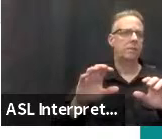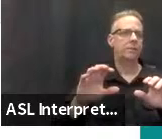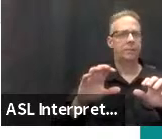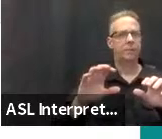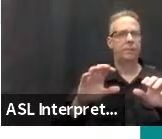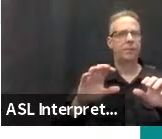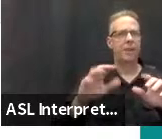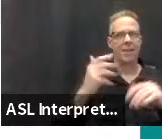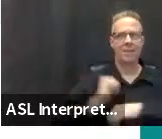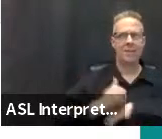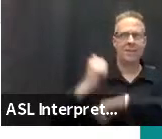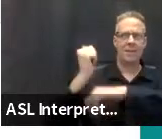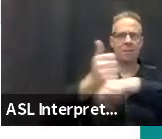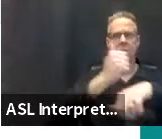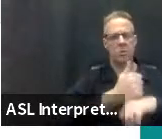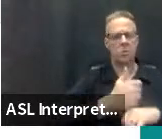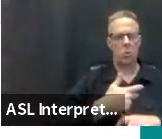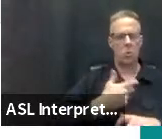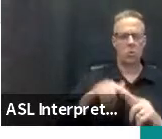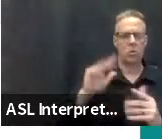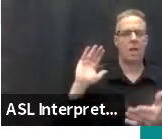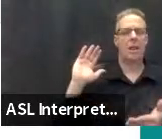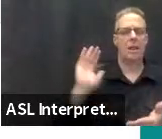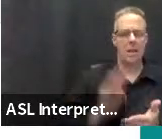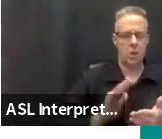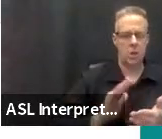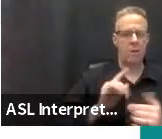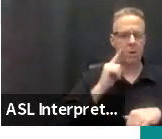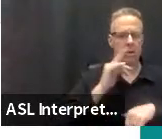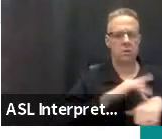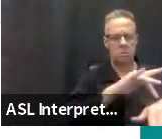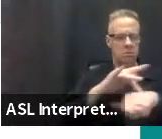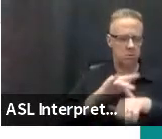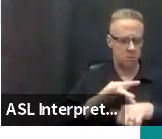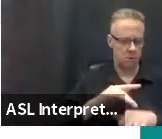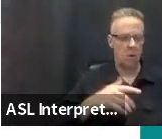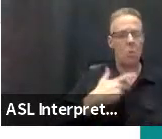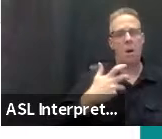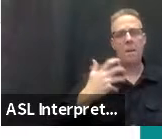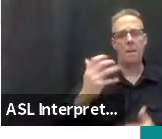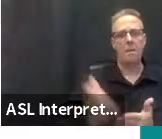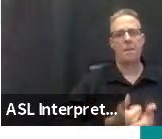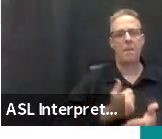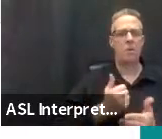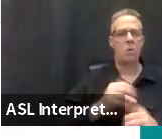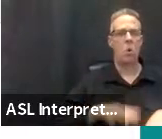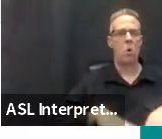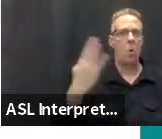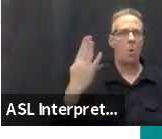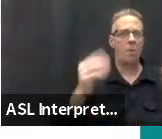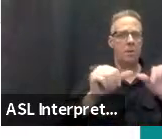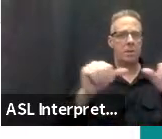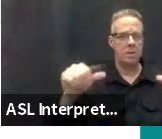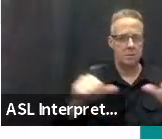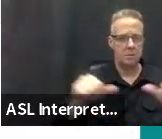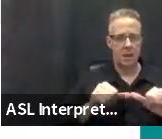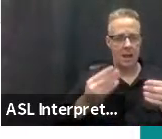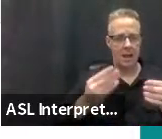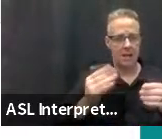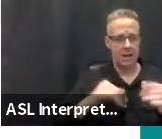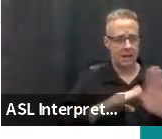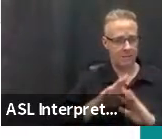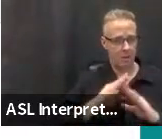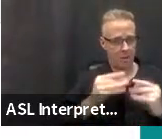things that are already there. So we want to minimize that footprint. We also want to maximize open space. We want to maximize developable land area. We